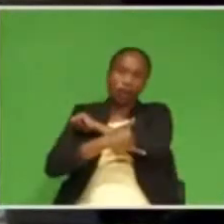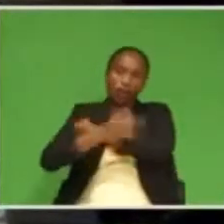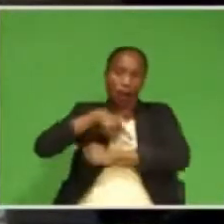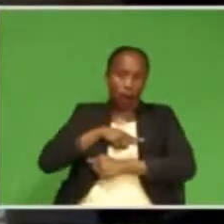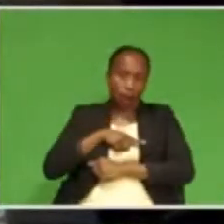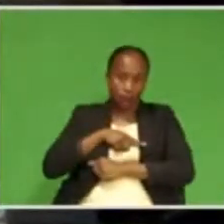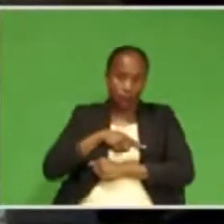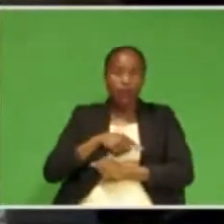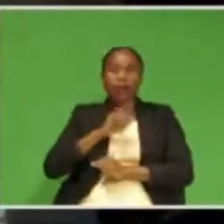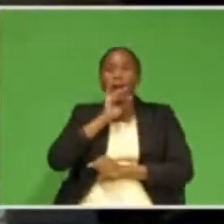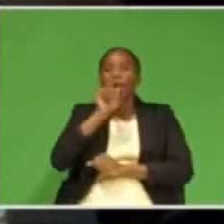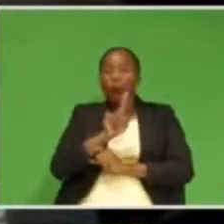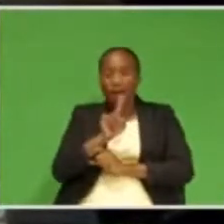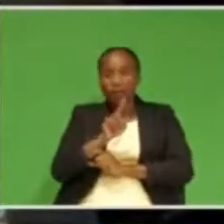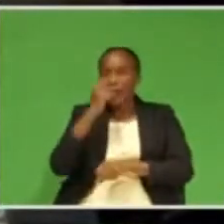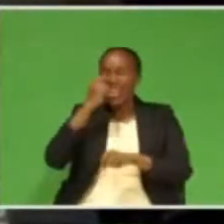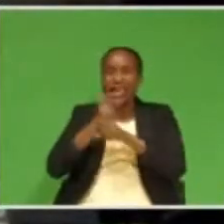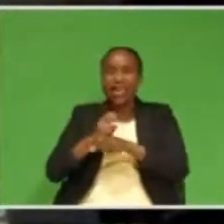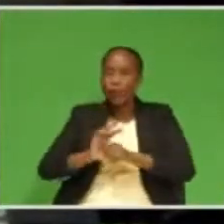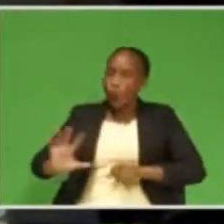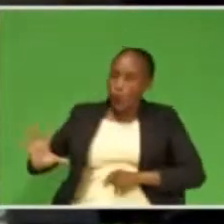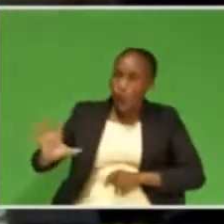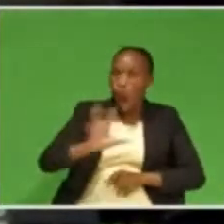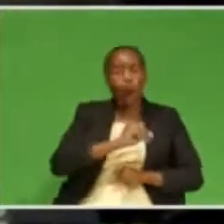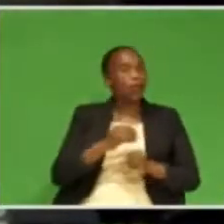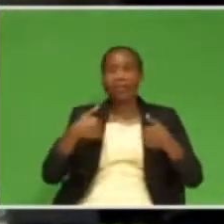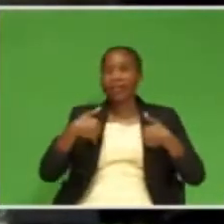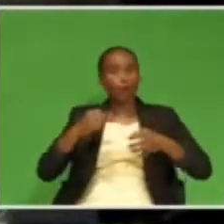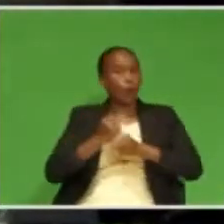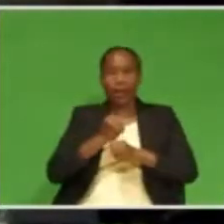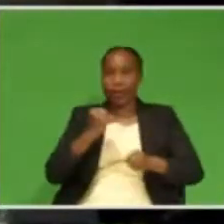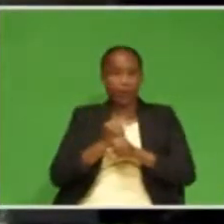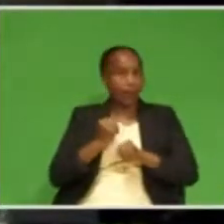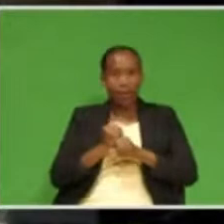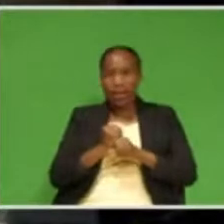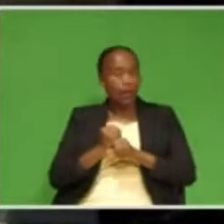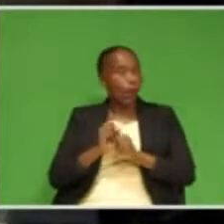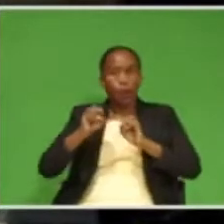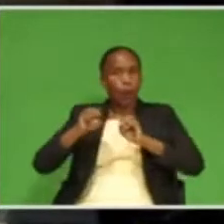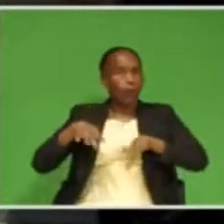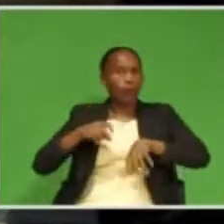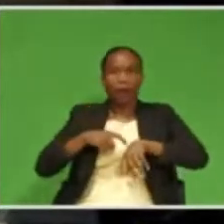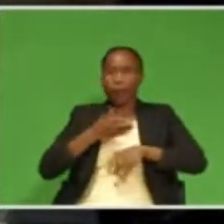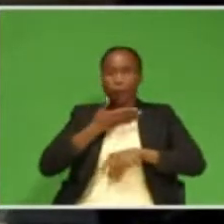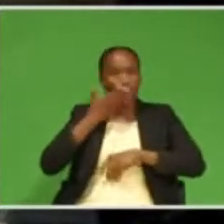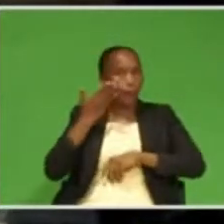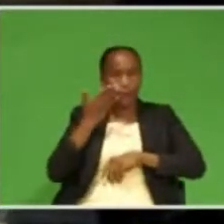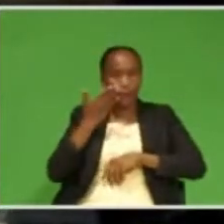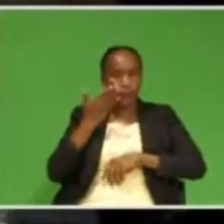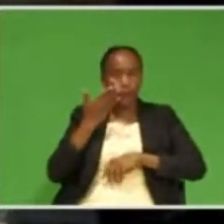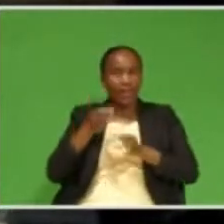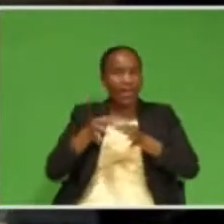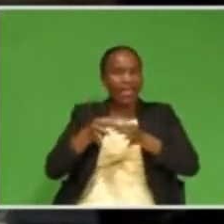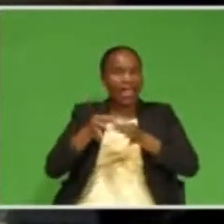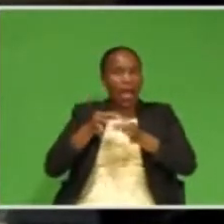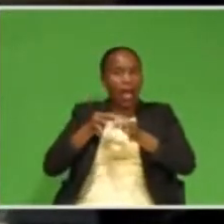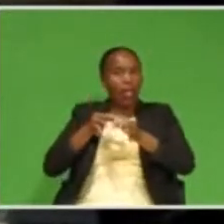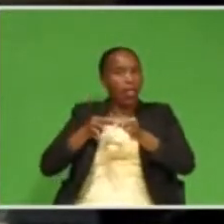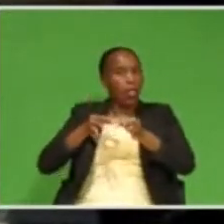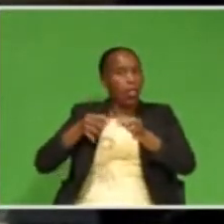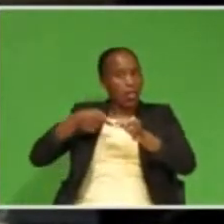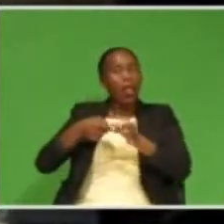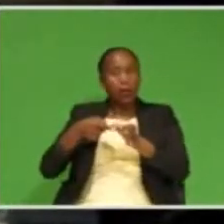We must therefore spare no effort, and we must allow no delay in implementing